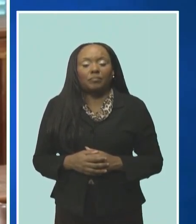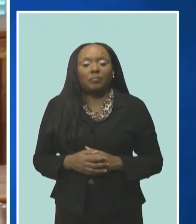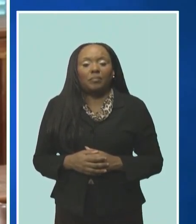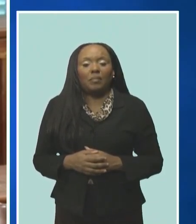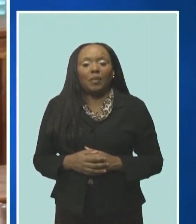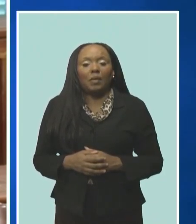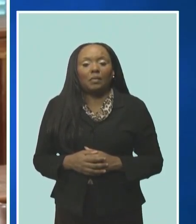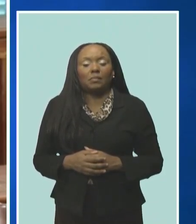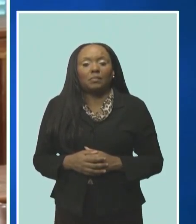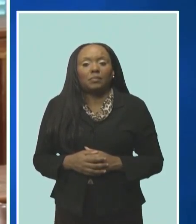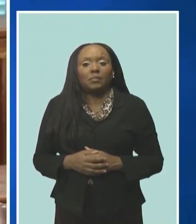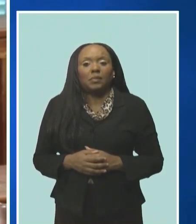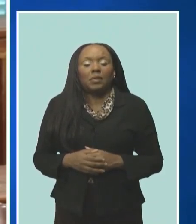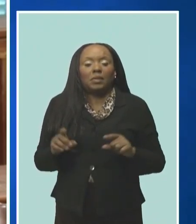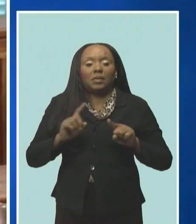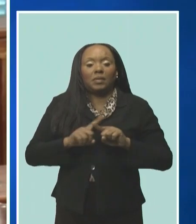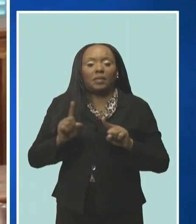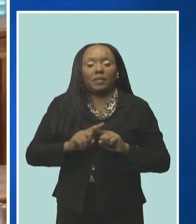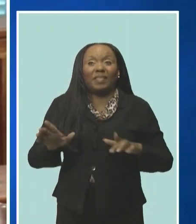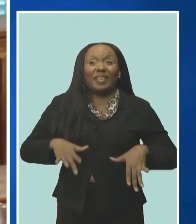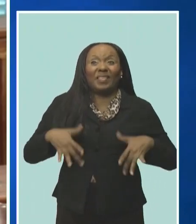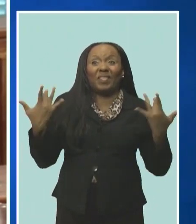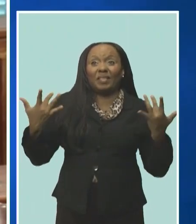of events happening all at the same time